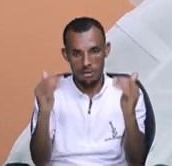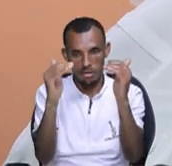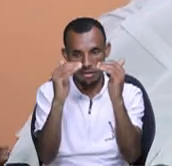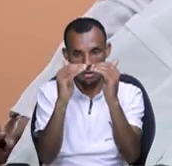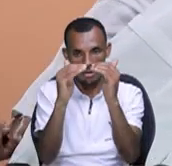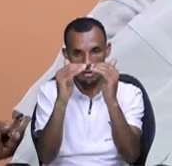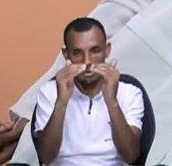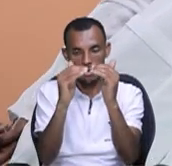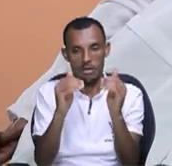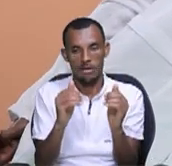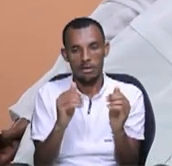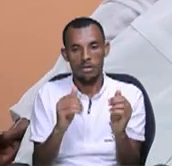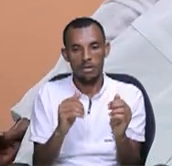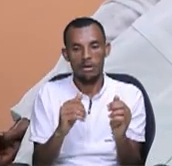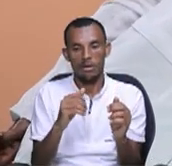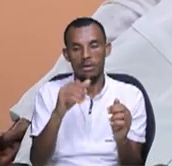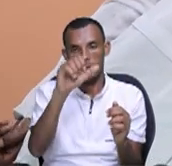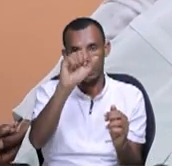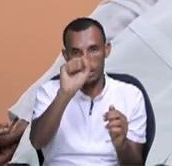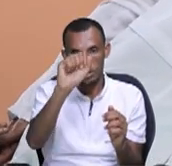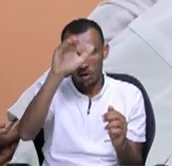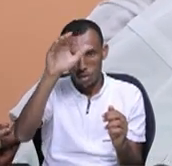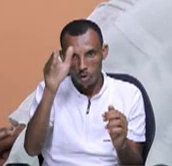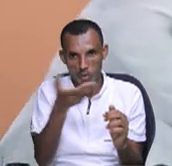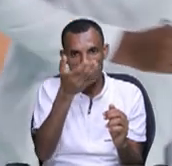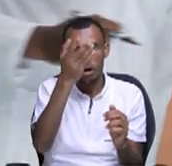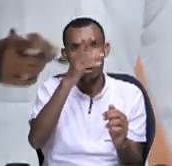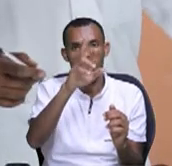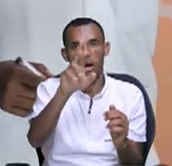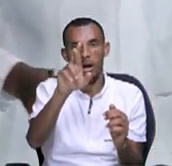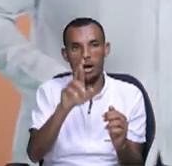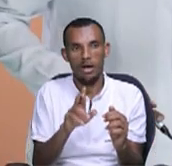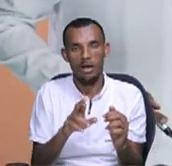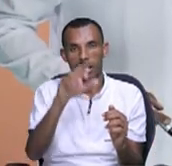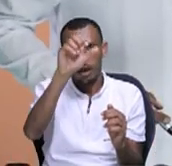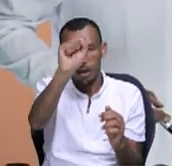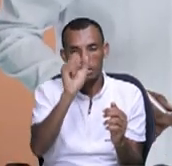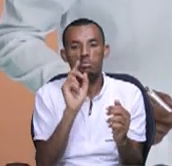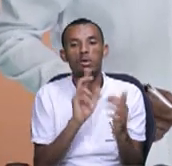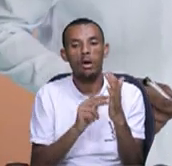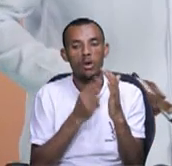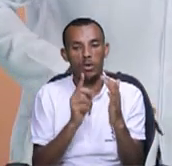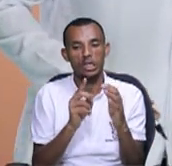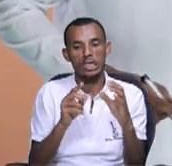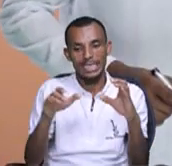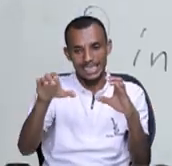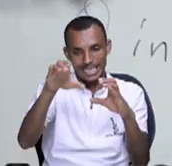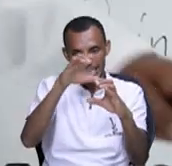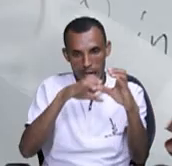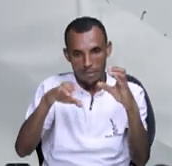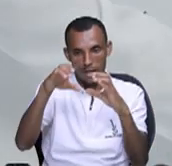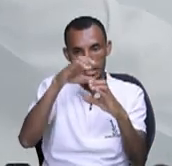equals S over what? R. What is S? A circumference of a